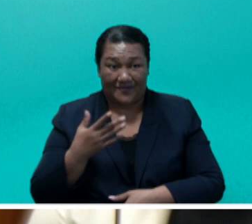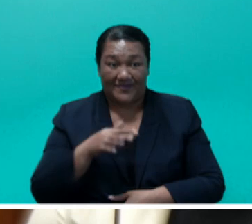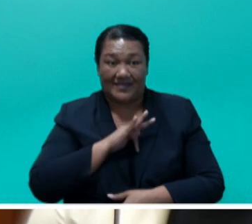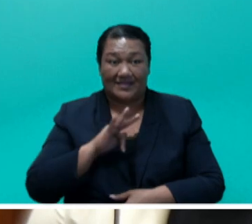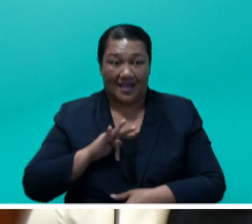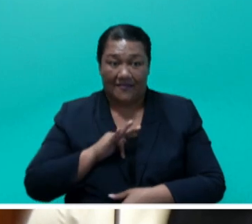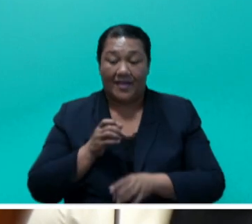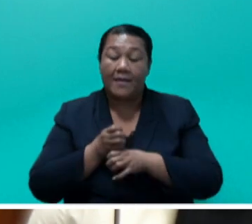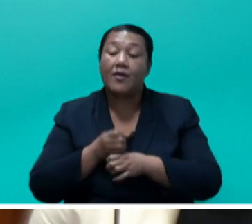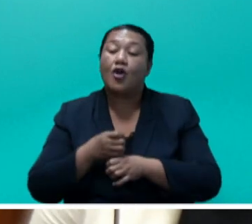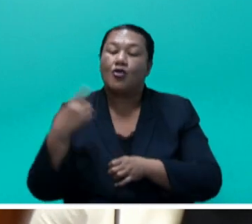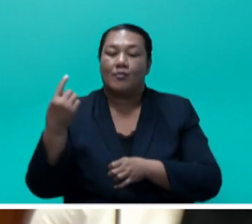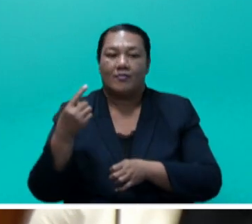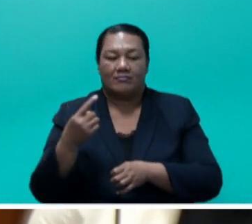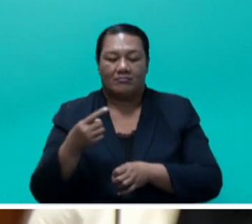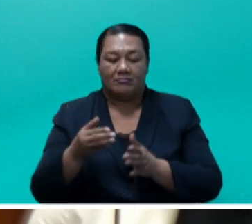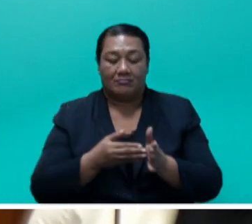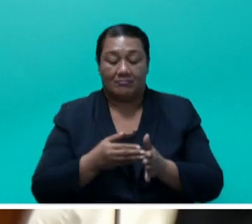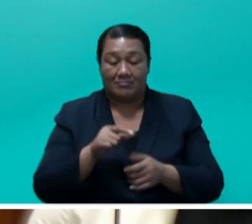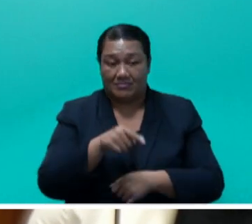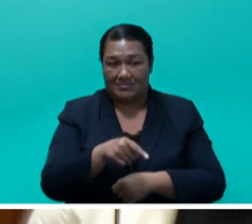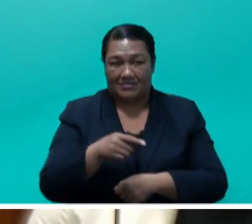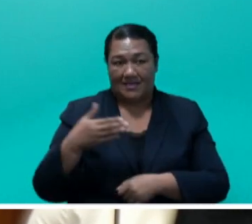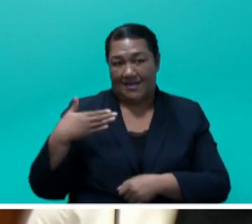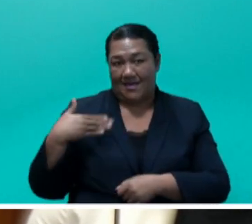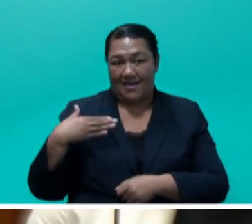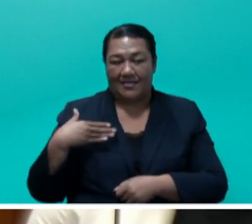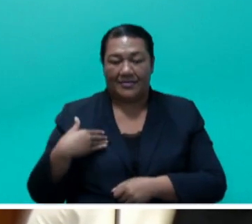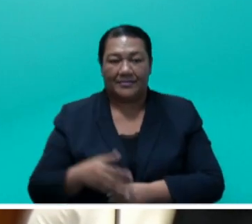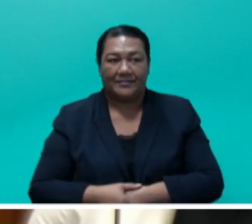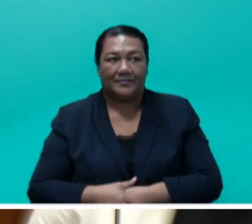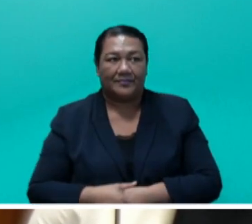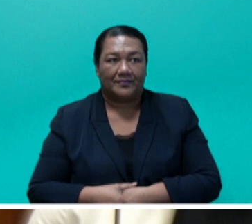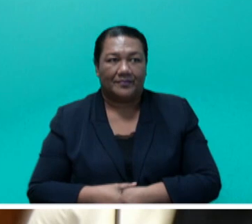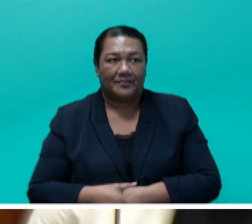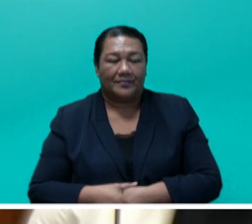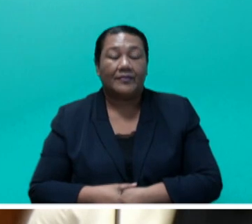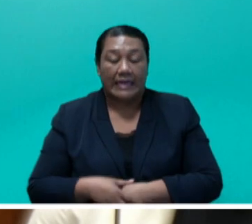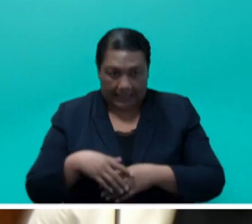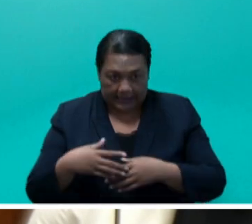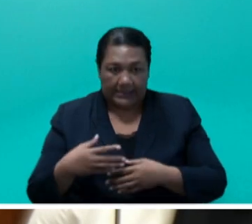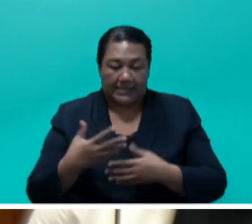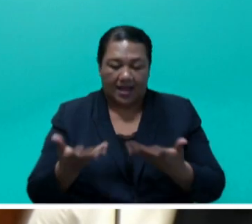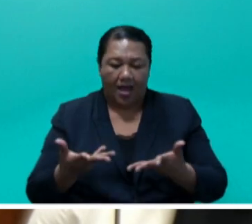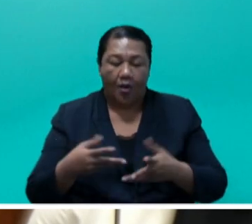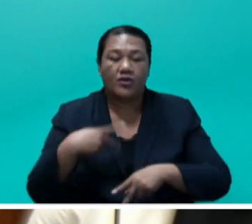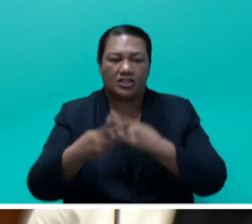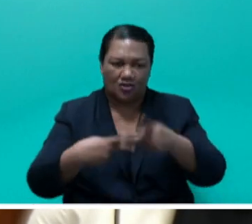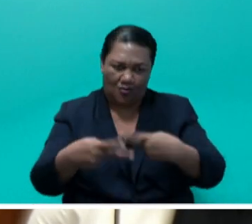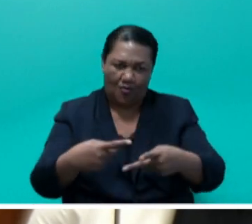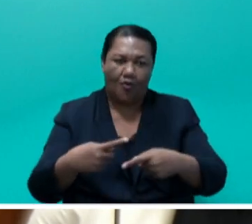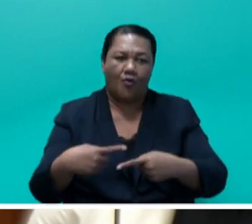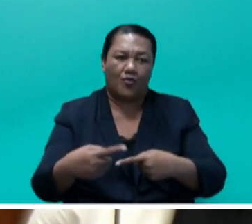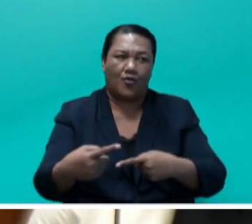and is all very much committed to this process. So it is an ongoing process and does take time and